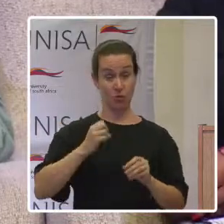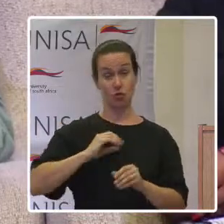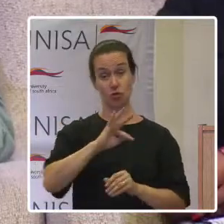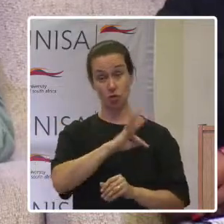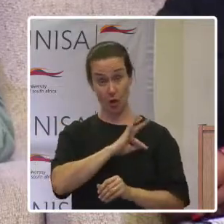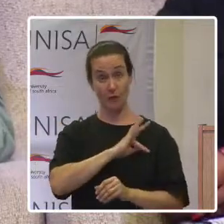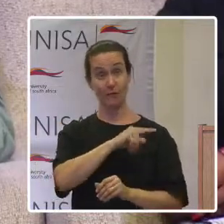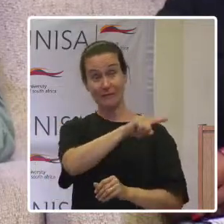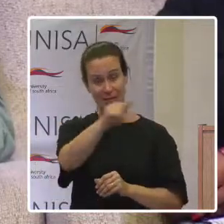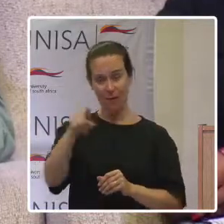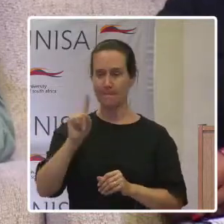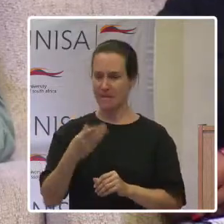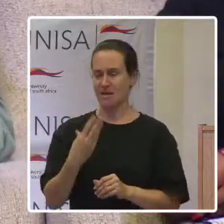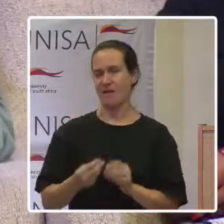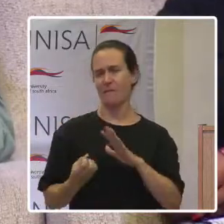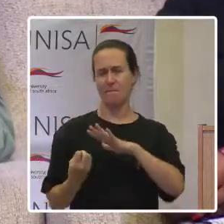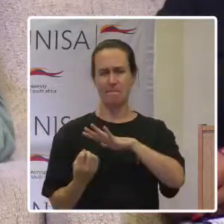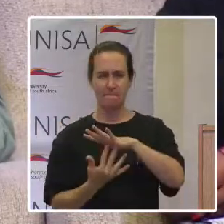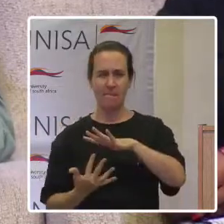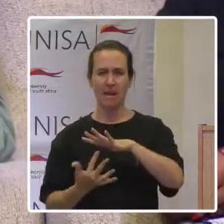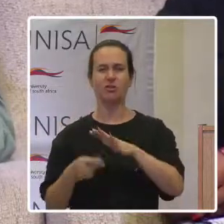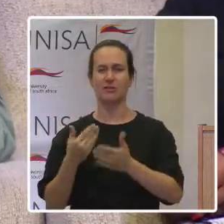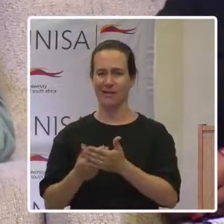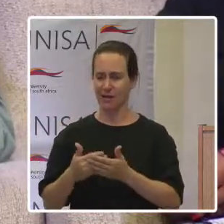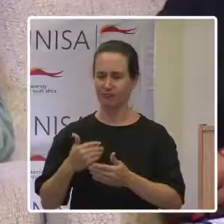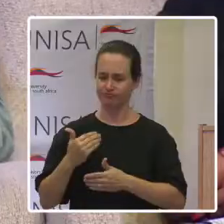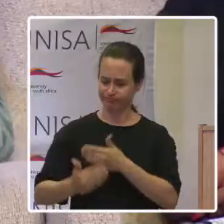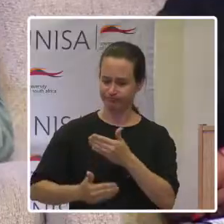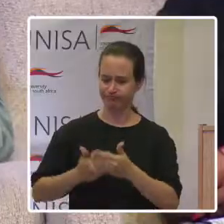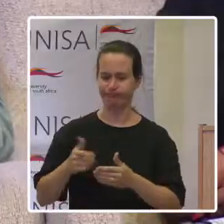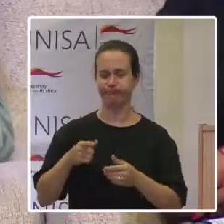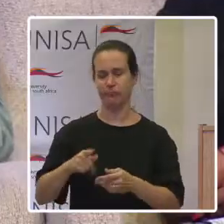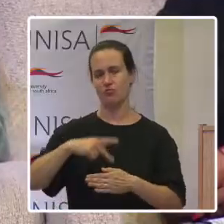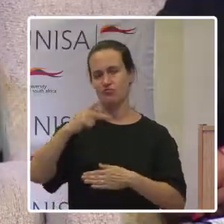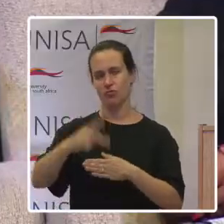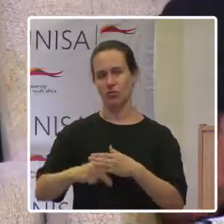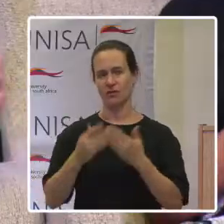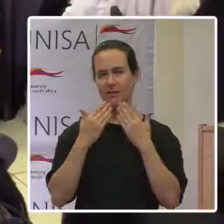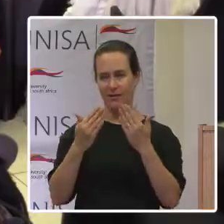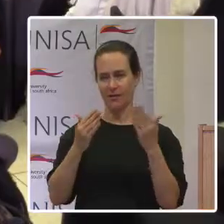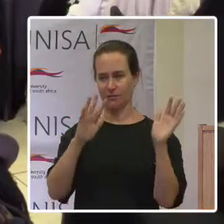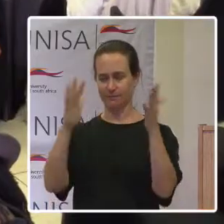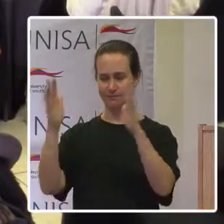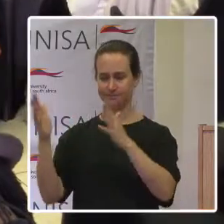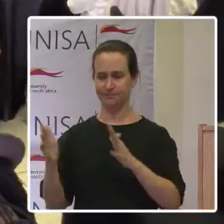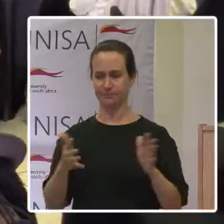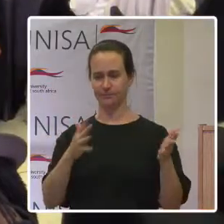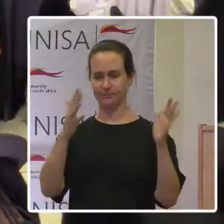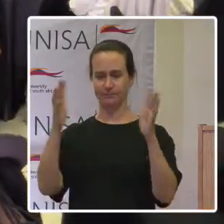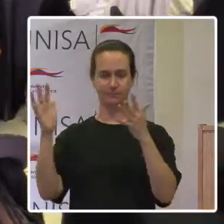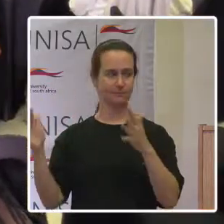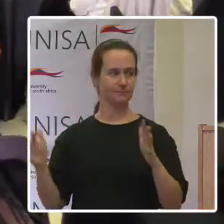the ones who have the passion to run the project properly. Thank you.